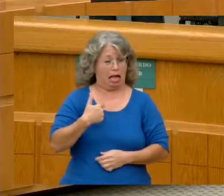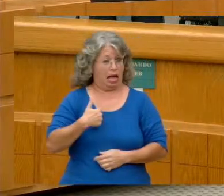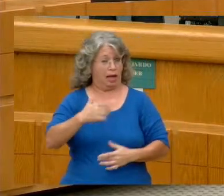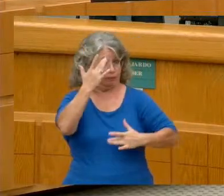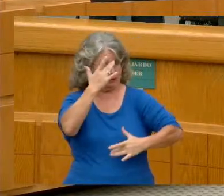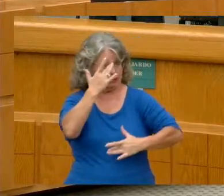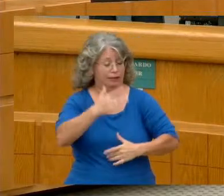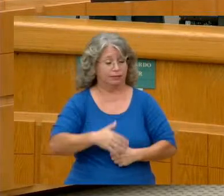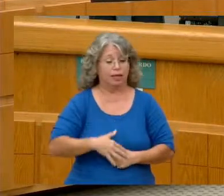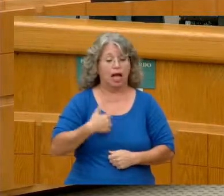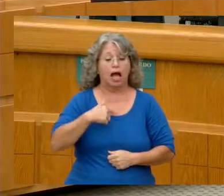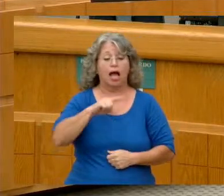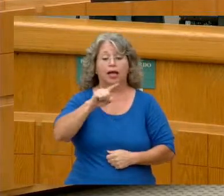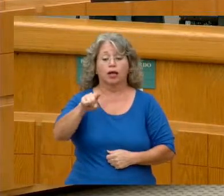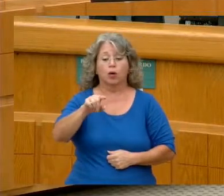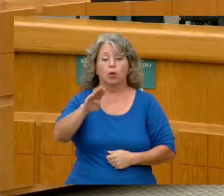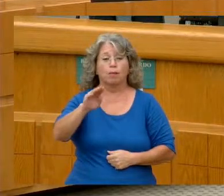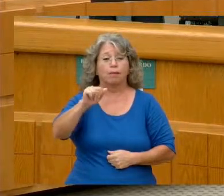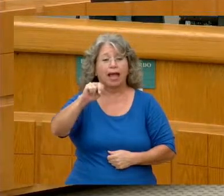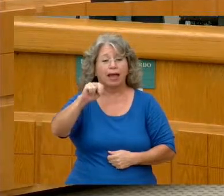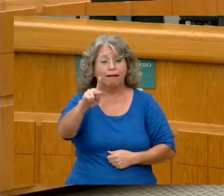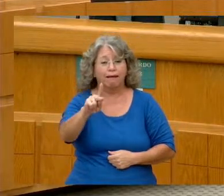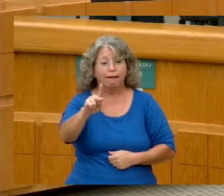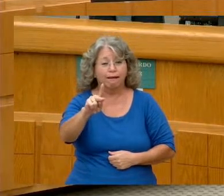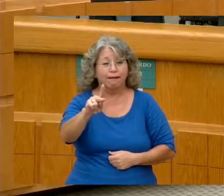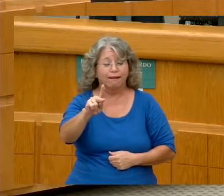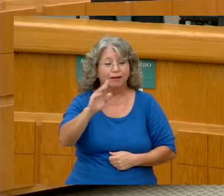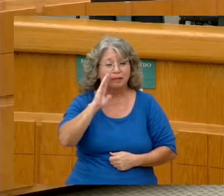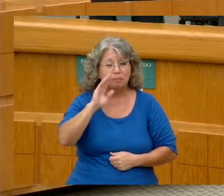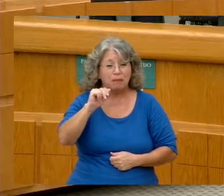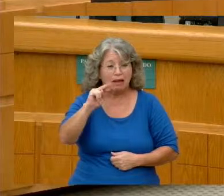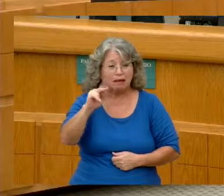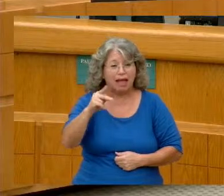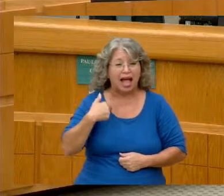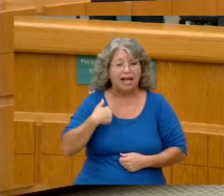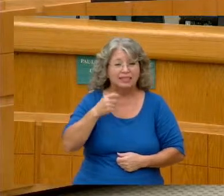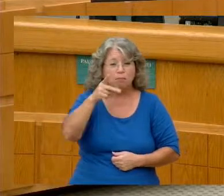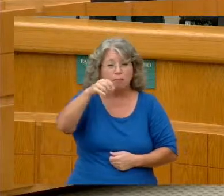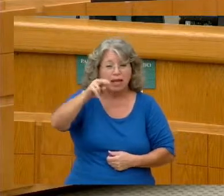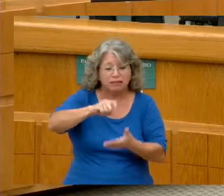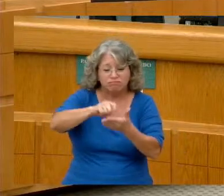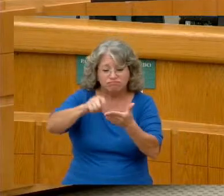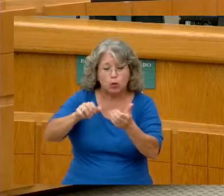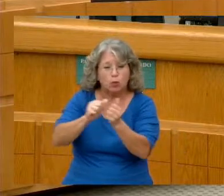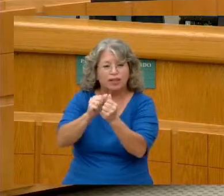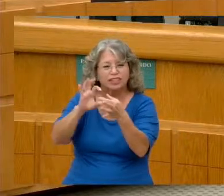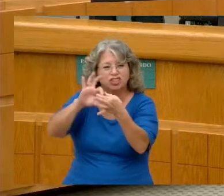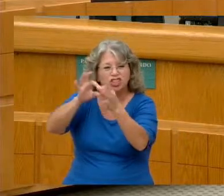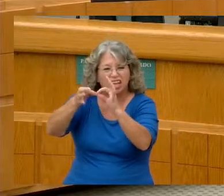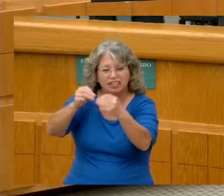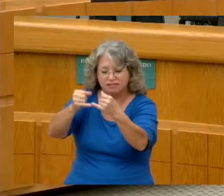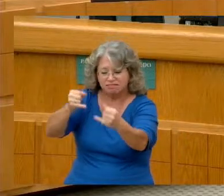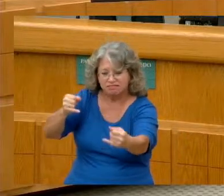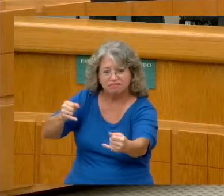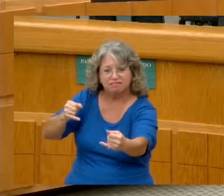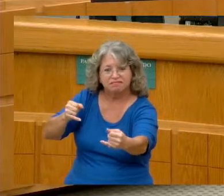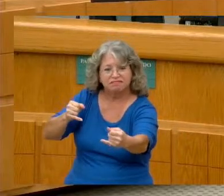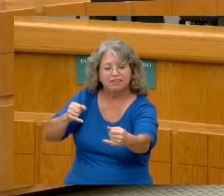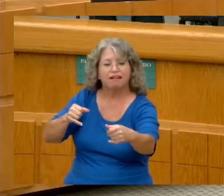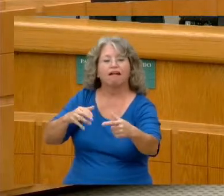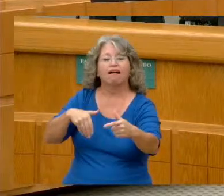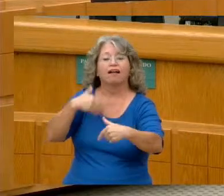the electronic pen that's just hanging there because I need to sign. And then the person behind me comes, and they use the electronic